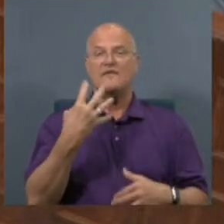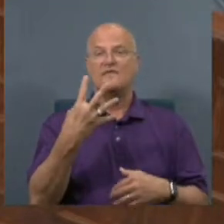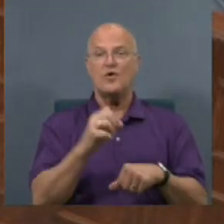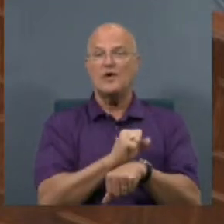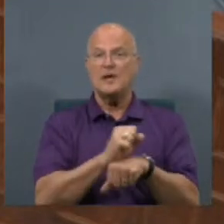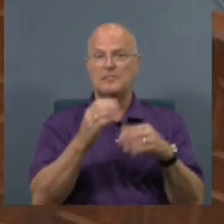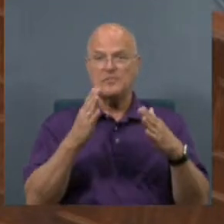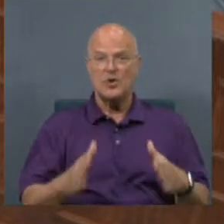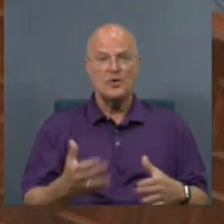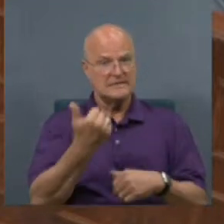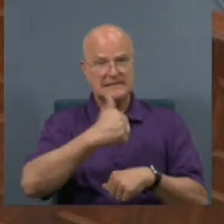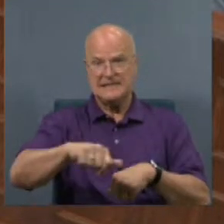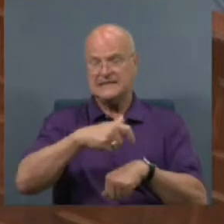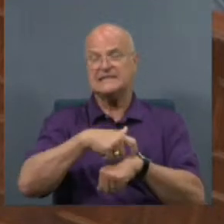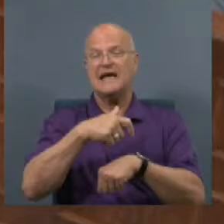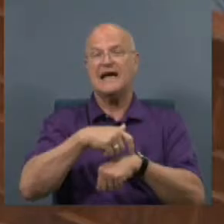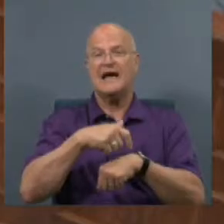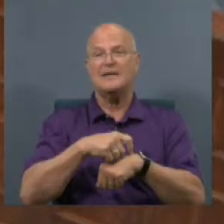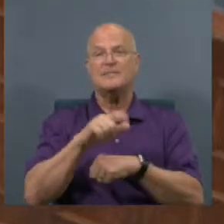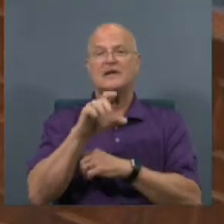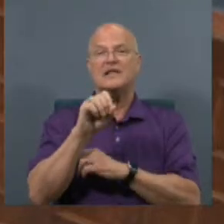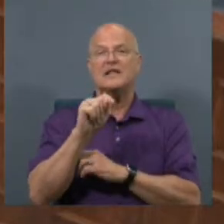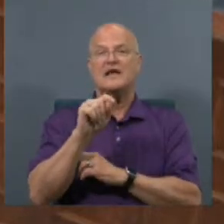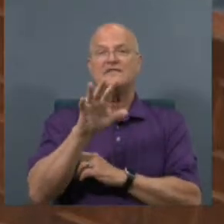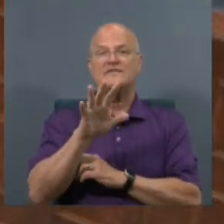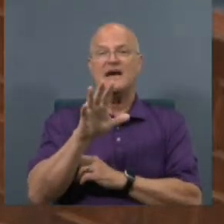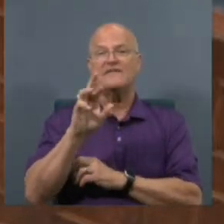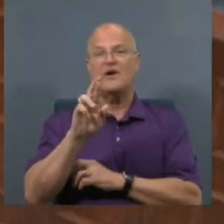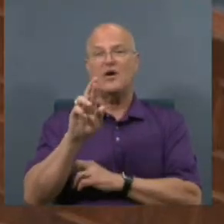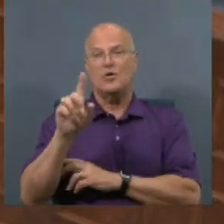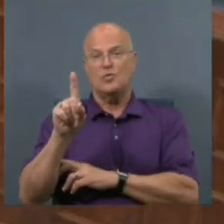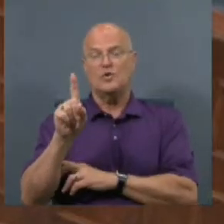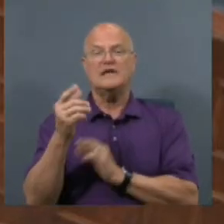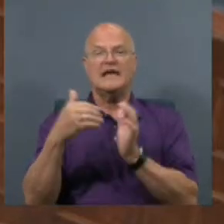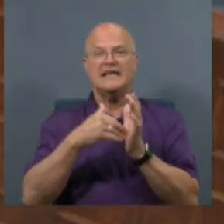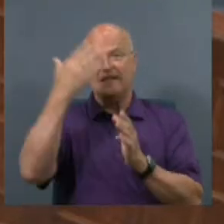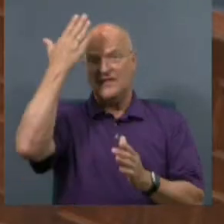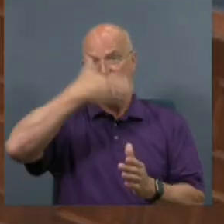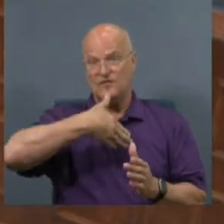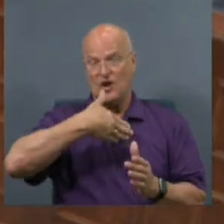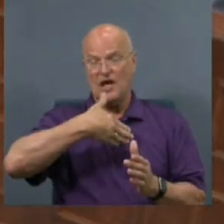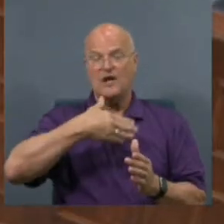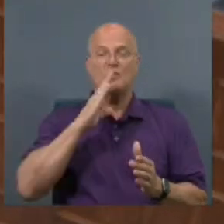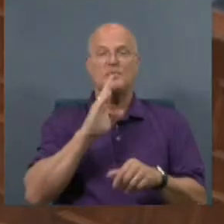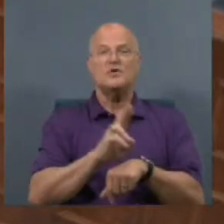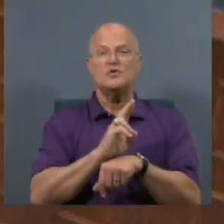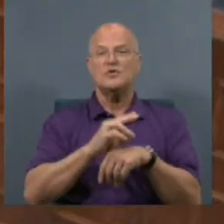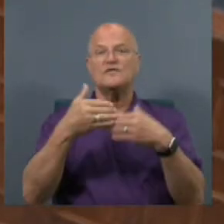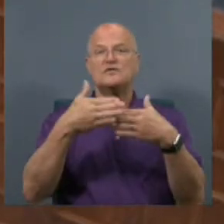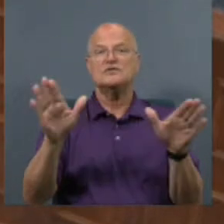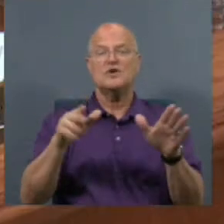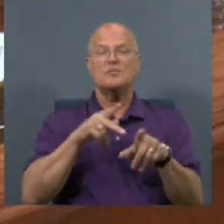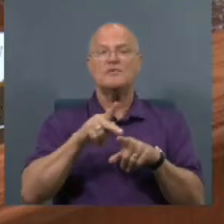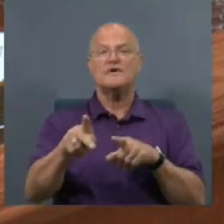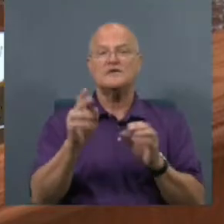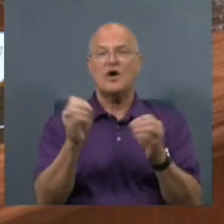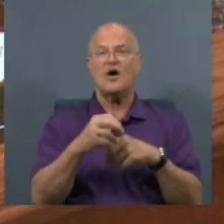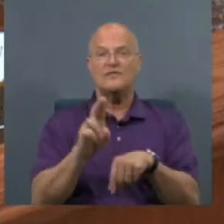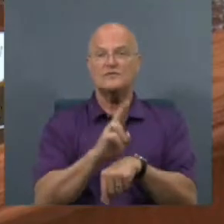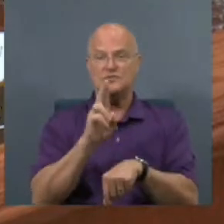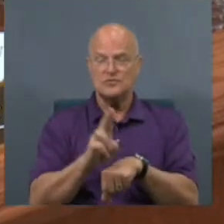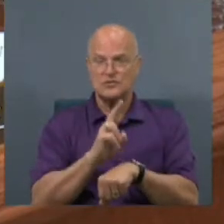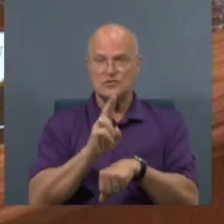at any given time. Lot 5R1, which again is the front lot, will be used for general professional office